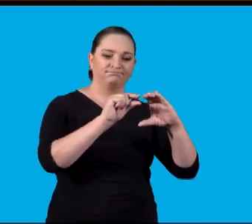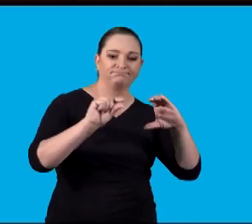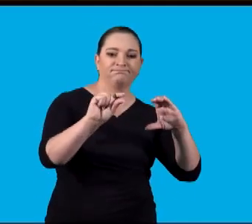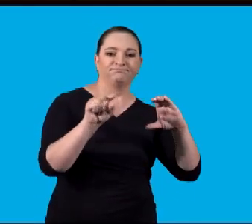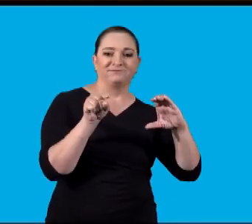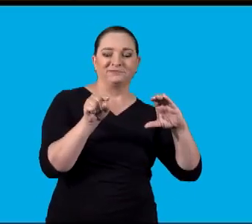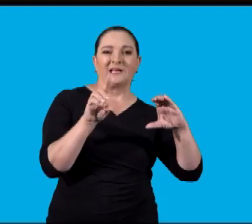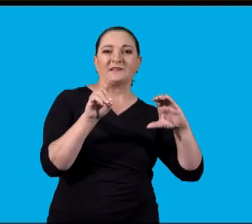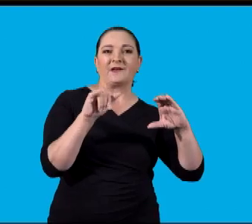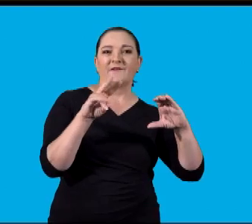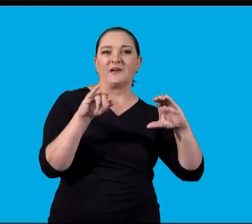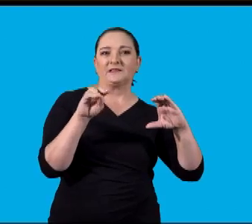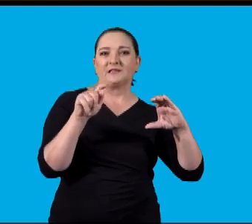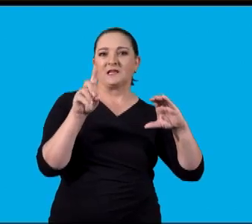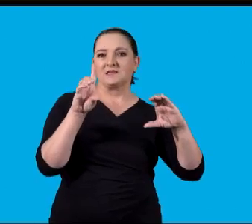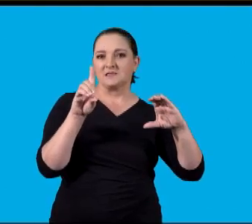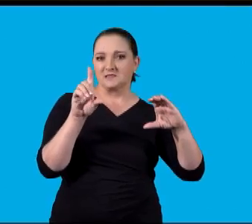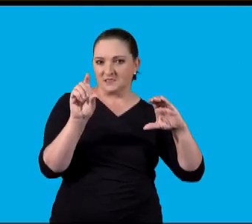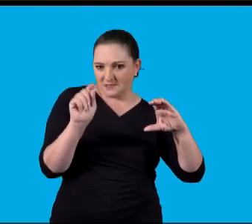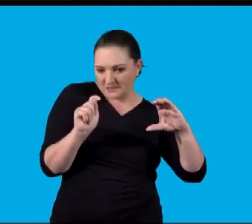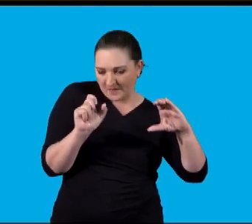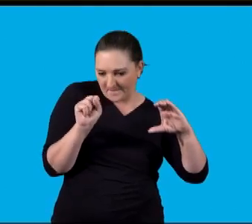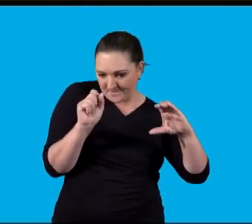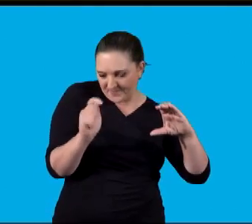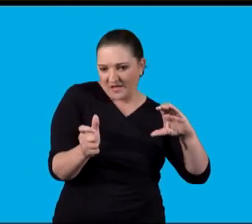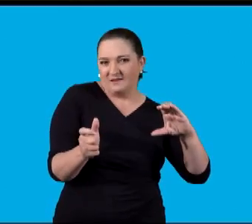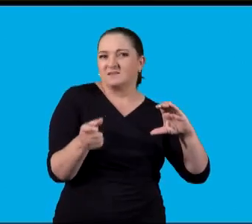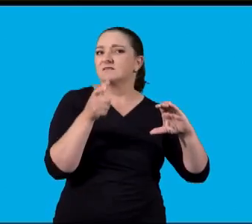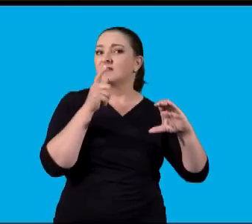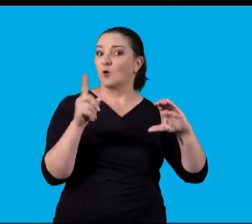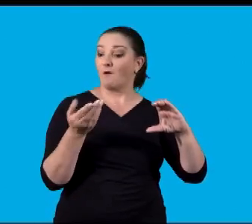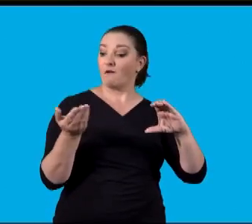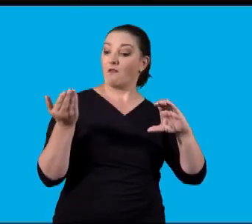dividends paid, it's a simple task because we can simply say